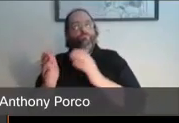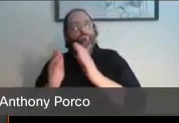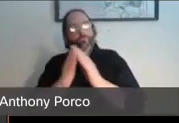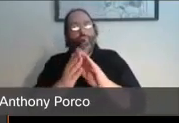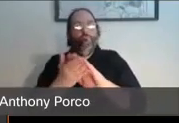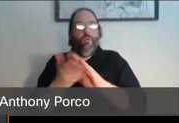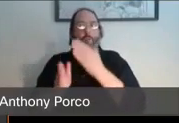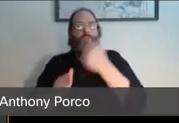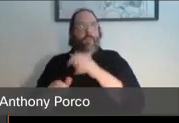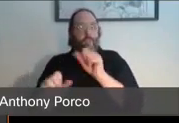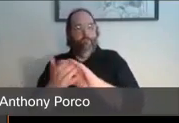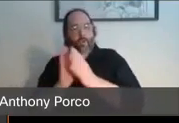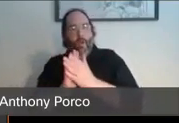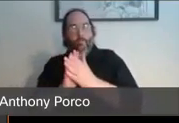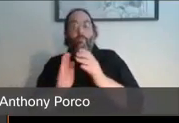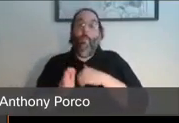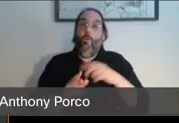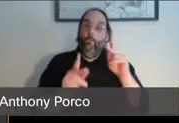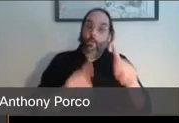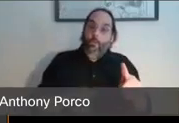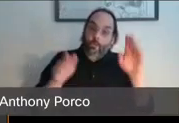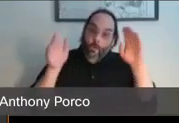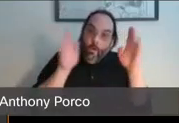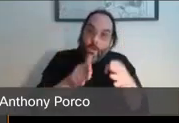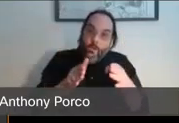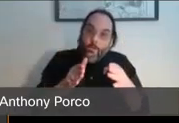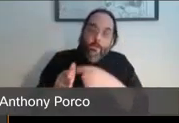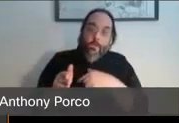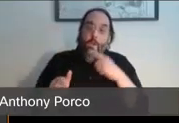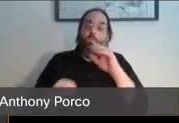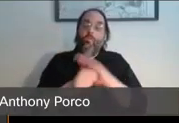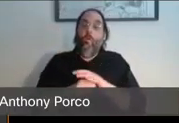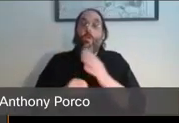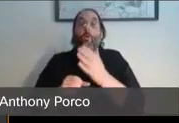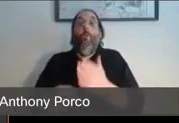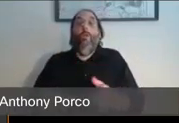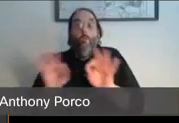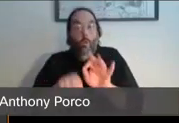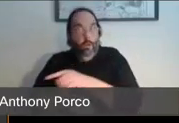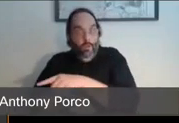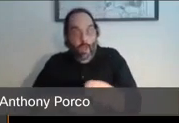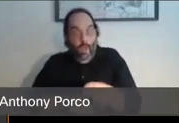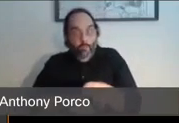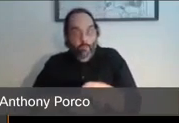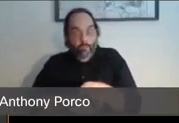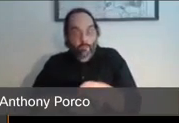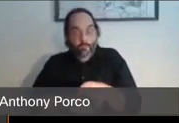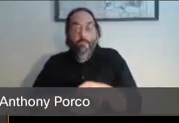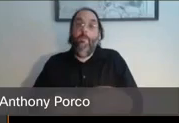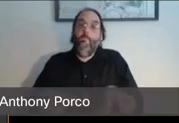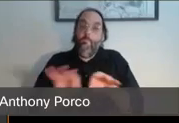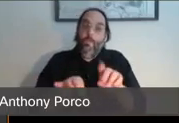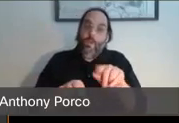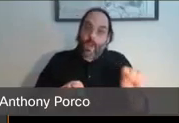be. We're best incentive. We make sure that what is important to and important for our